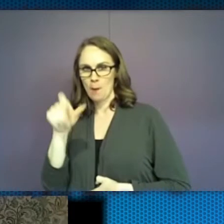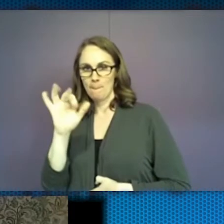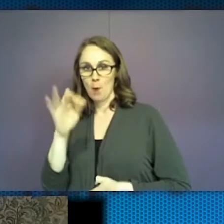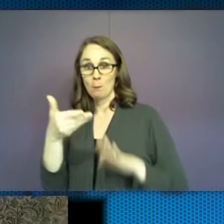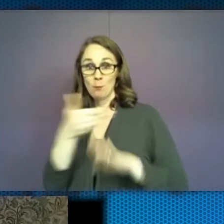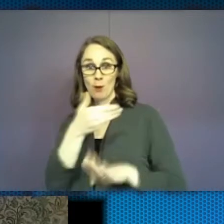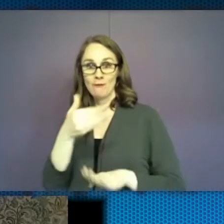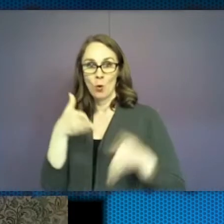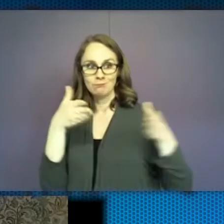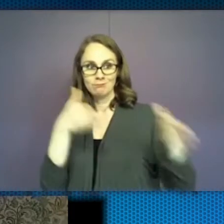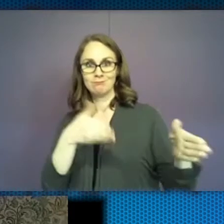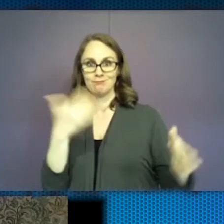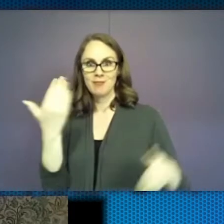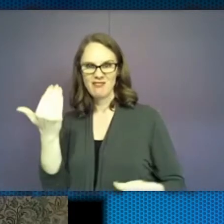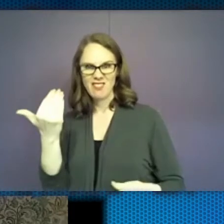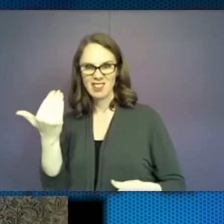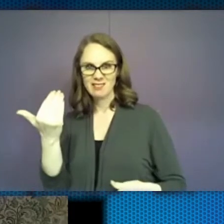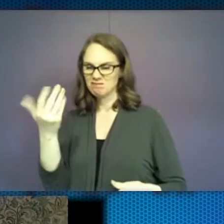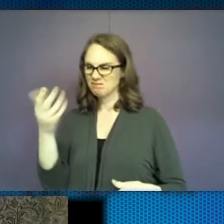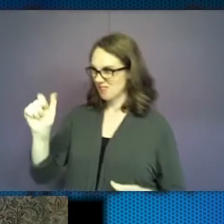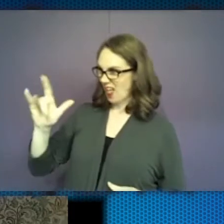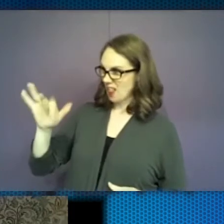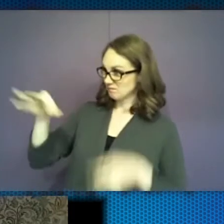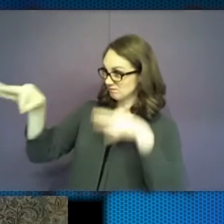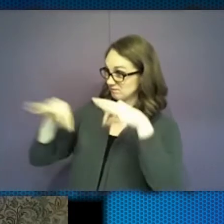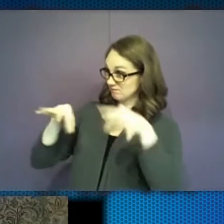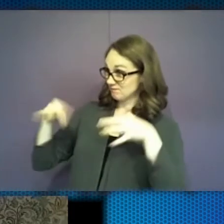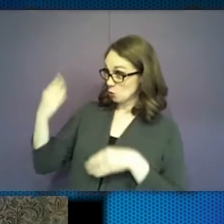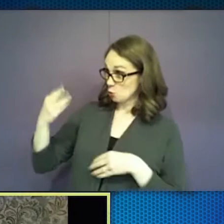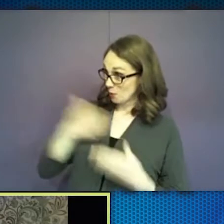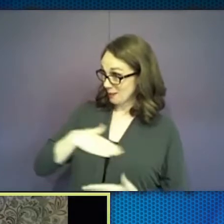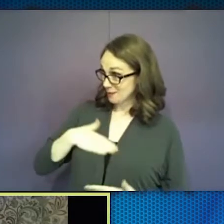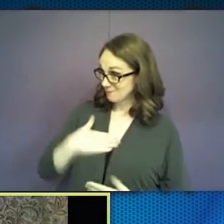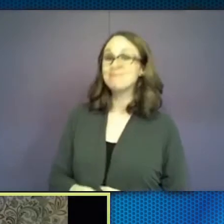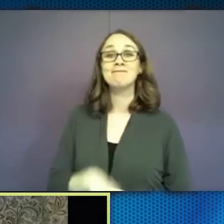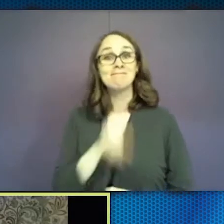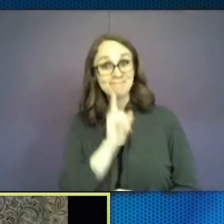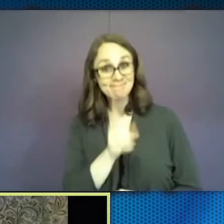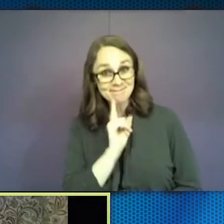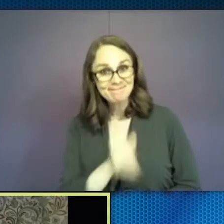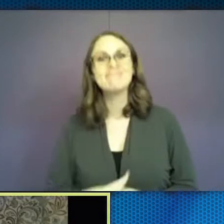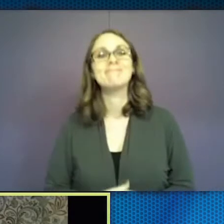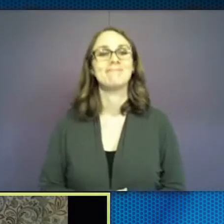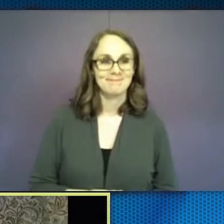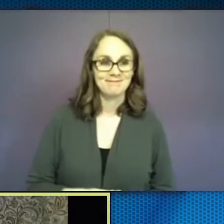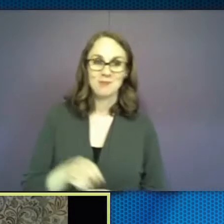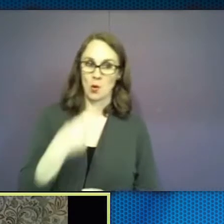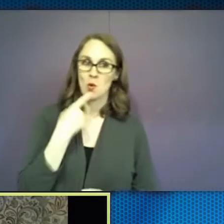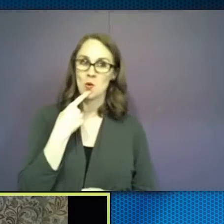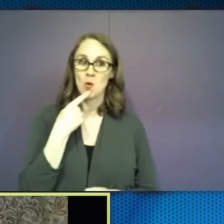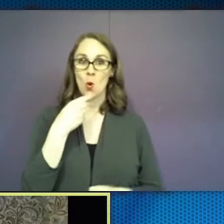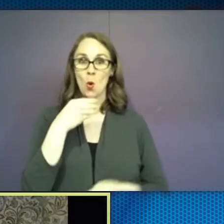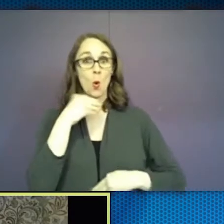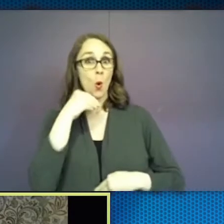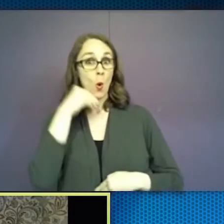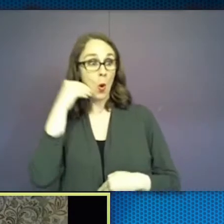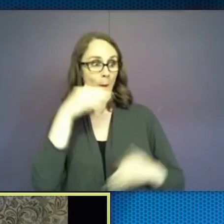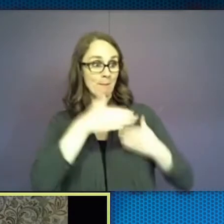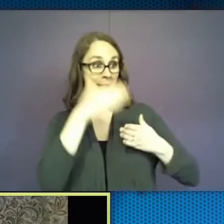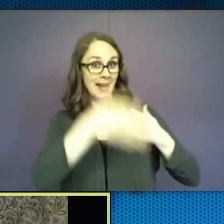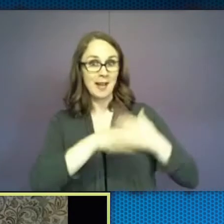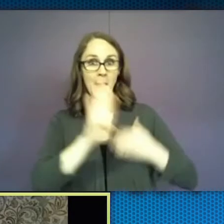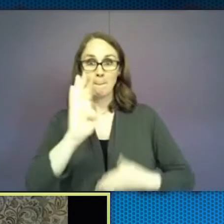Allison, can you walk us through some of the home's history? Sure. So Like you said, the home is at the end of Baker Park.